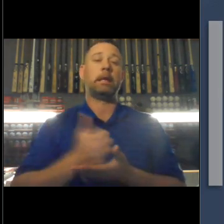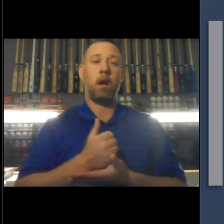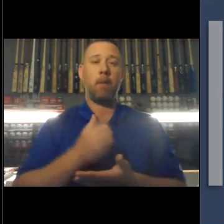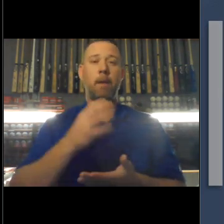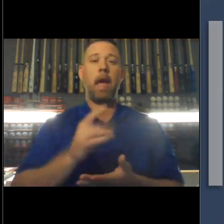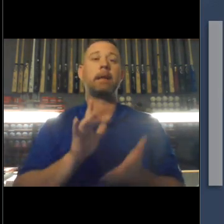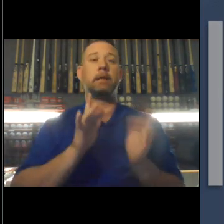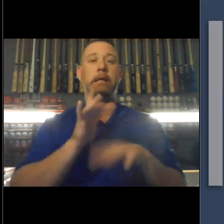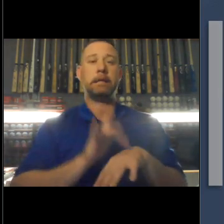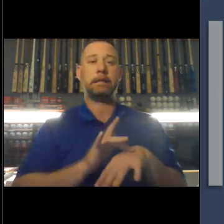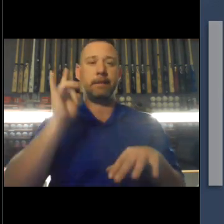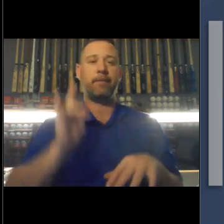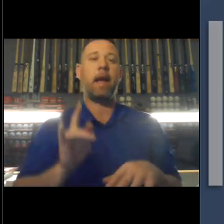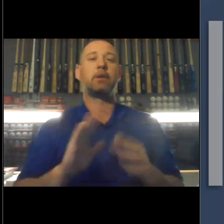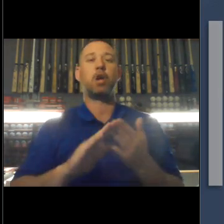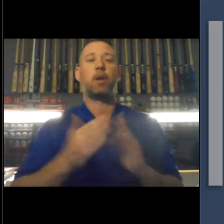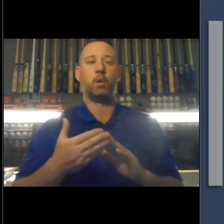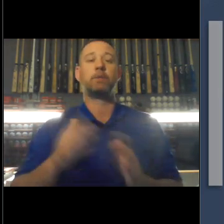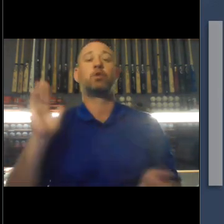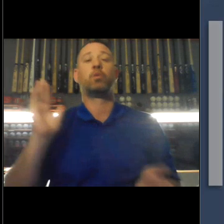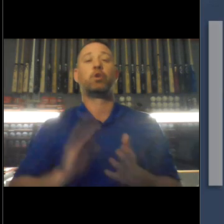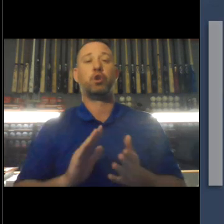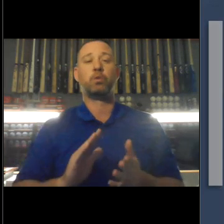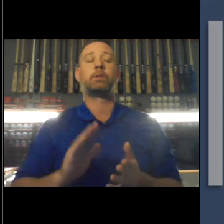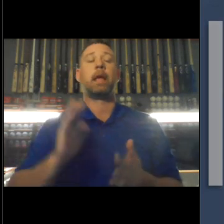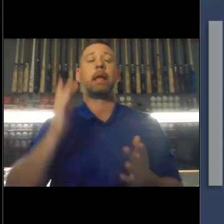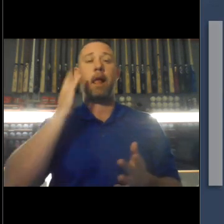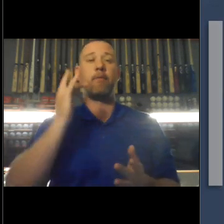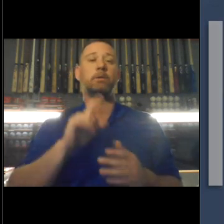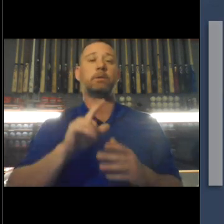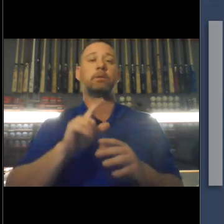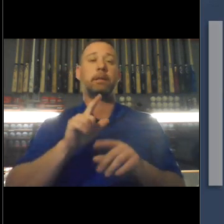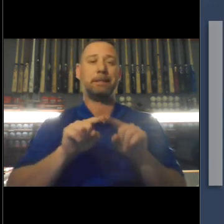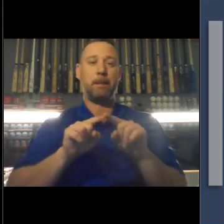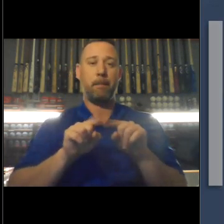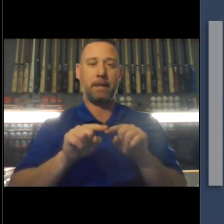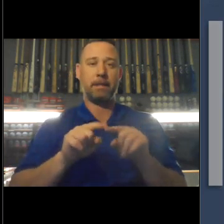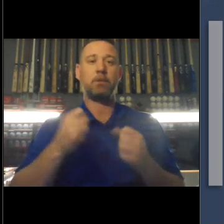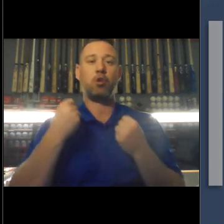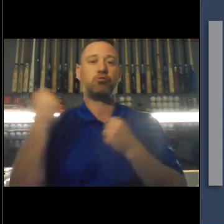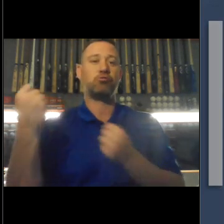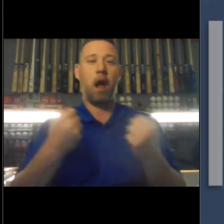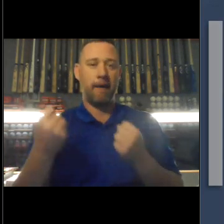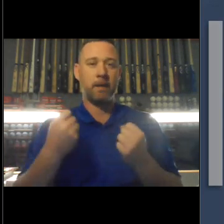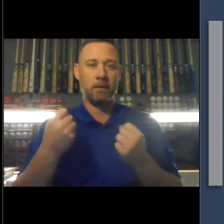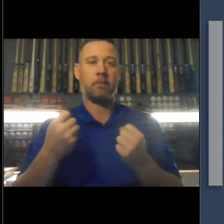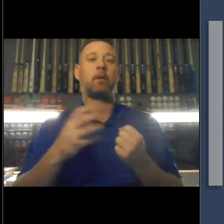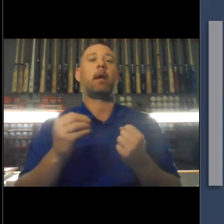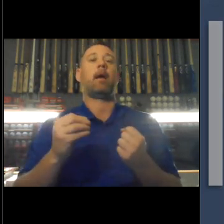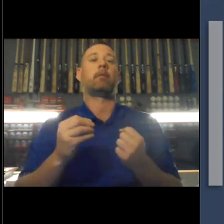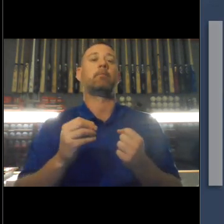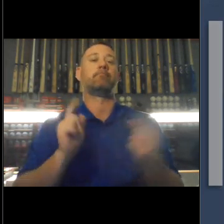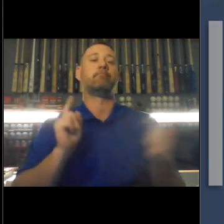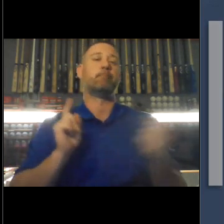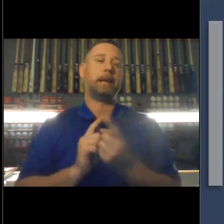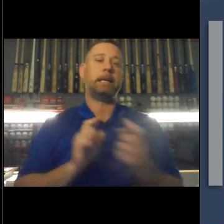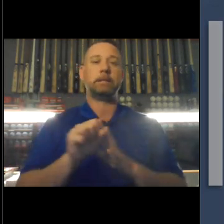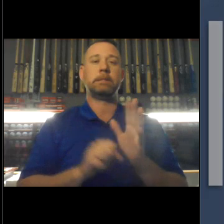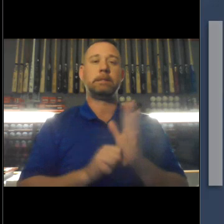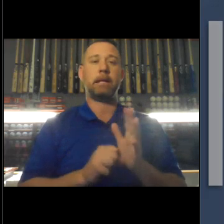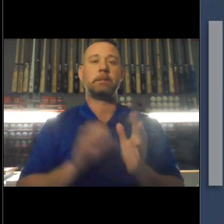a guiding principle to reduce California's dependence on driving and equitably meeting the state's climate